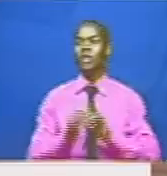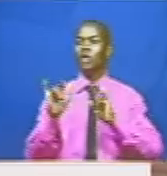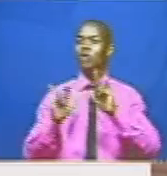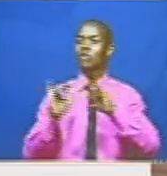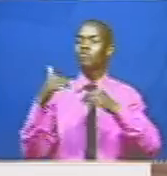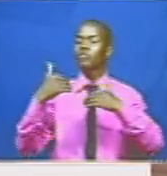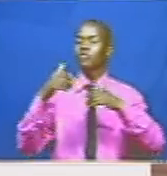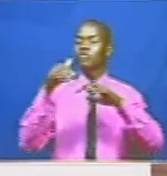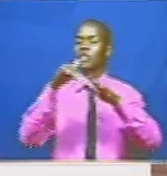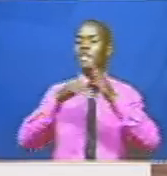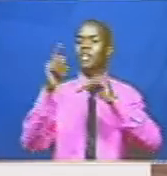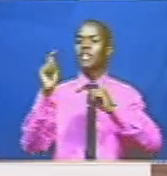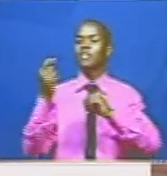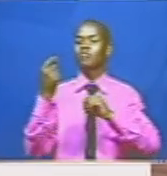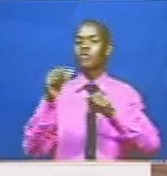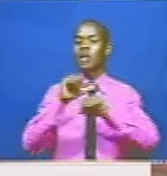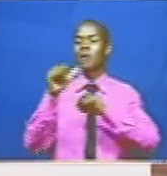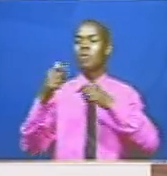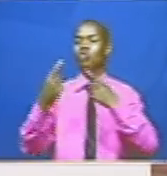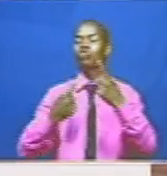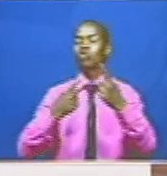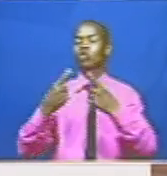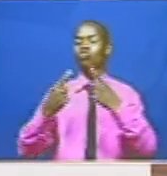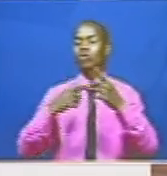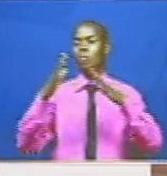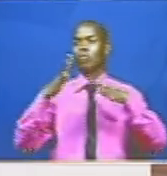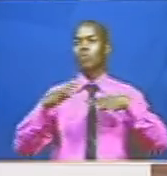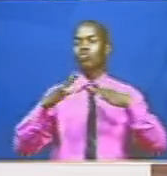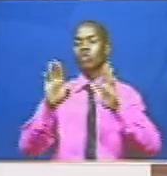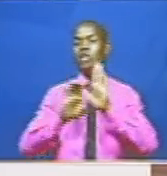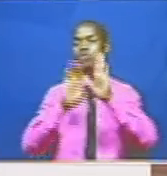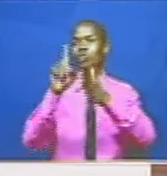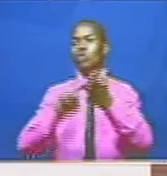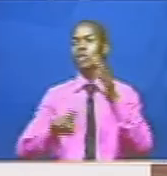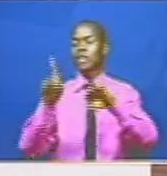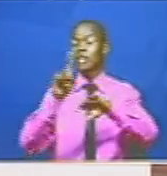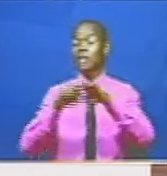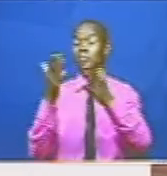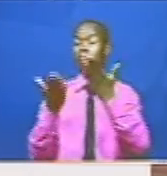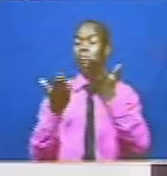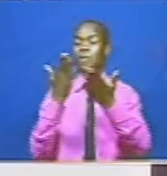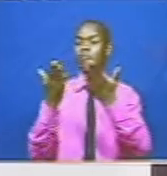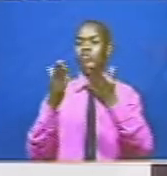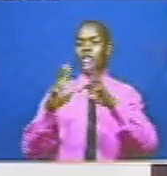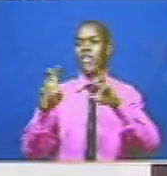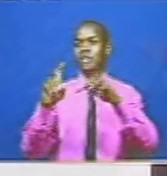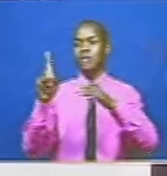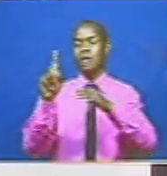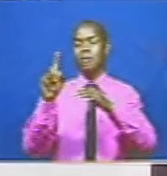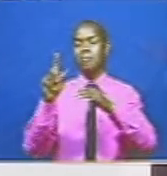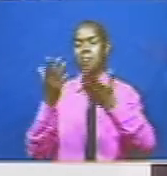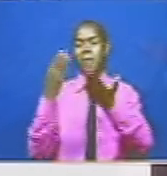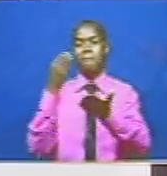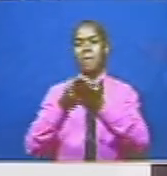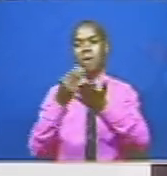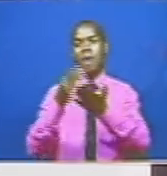Kenya, especially, it's about negotiating the rates for the clients. For example, if a client is booking directly for their packages, the rates will, of course, be higher. But